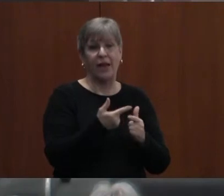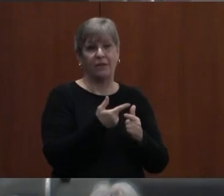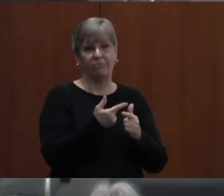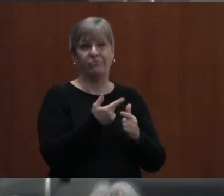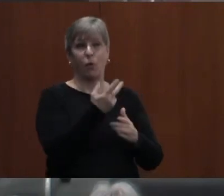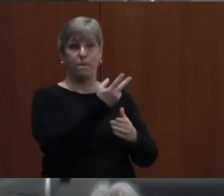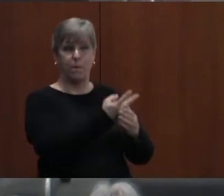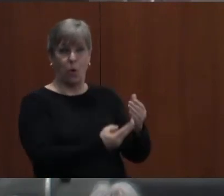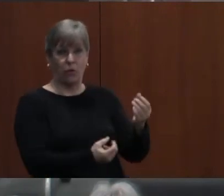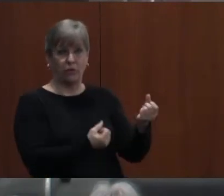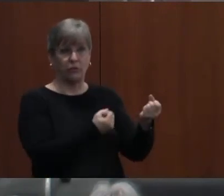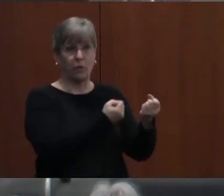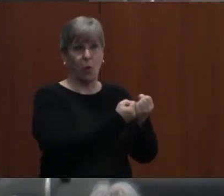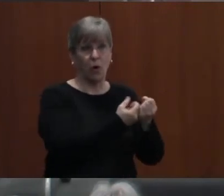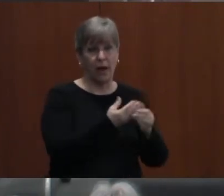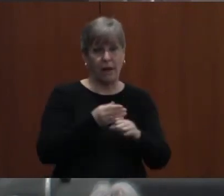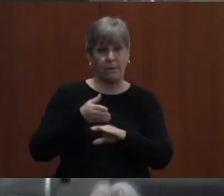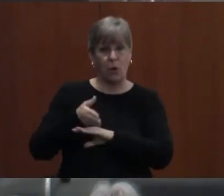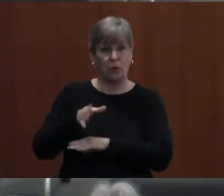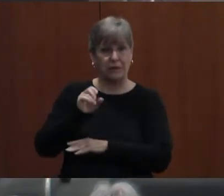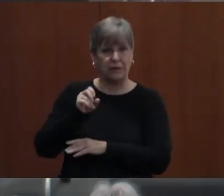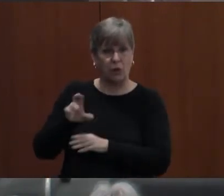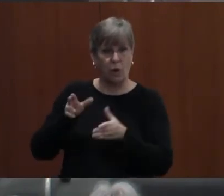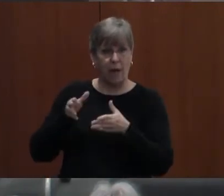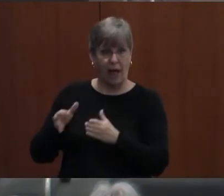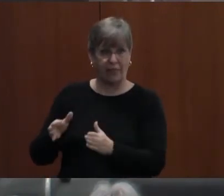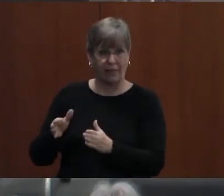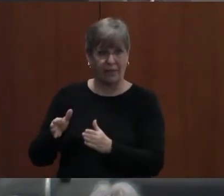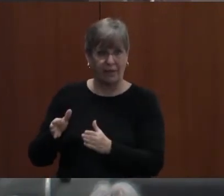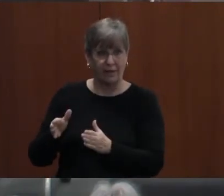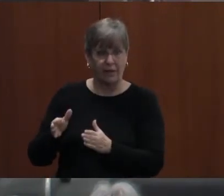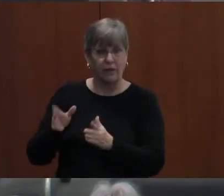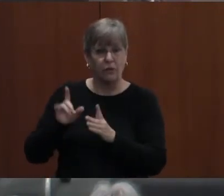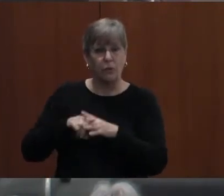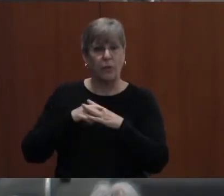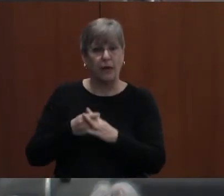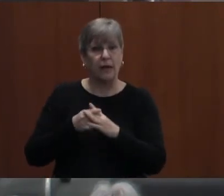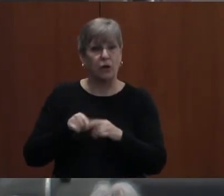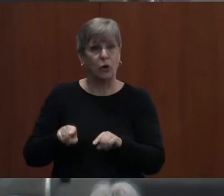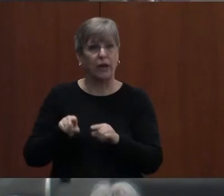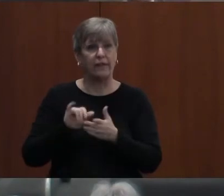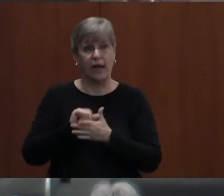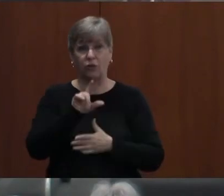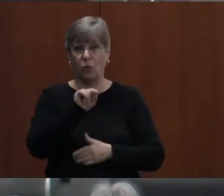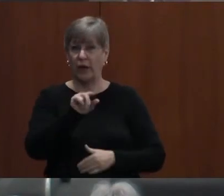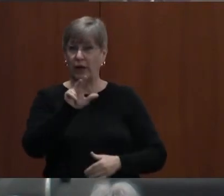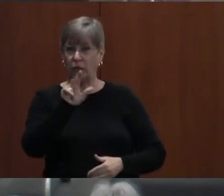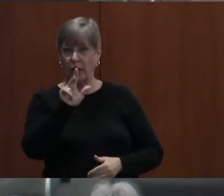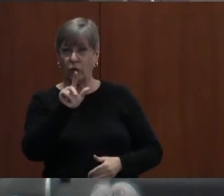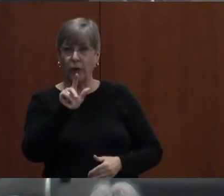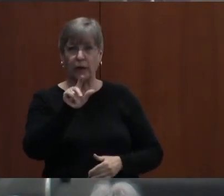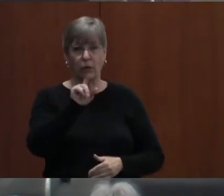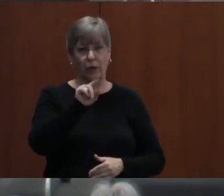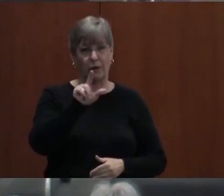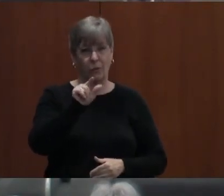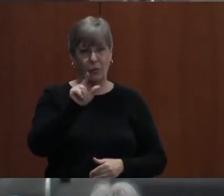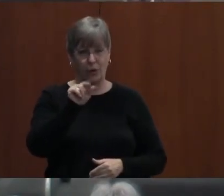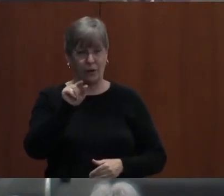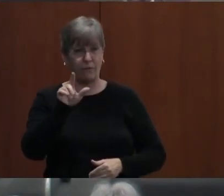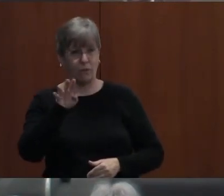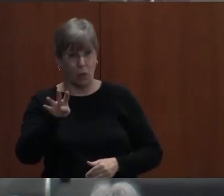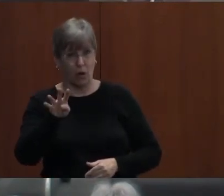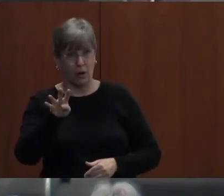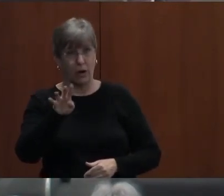the support and post CCR pathways to begin during the 23-24 school year.